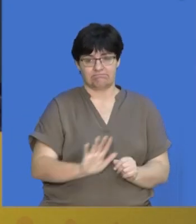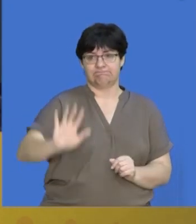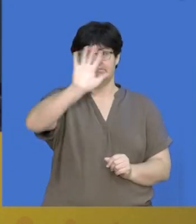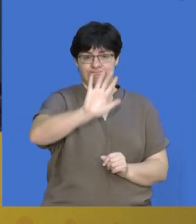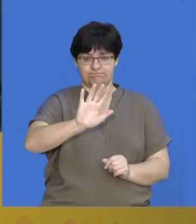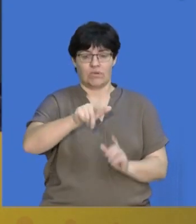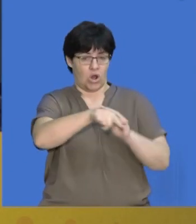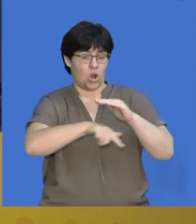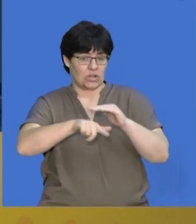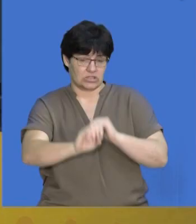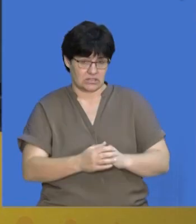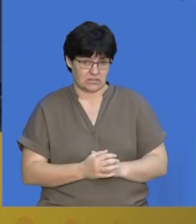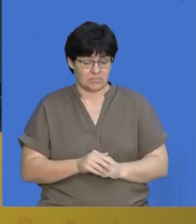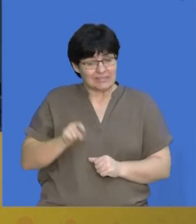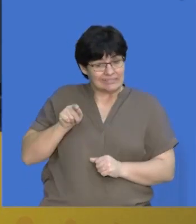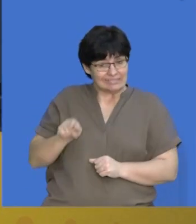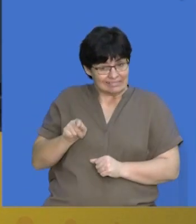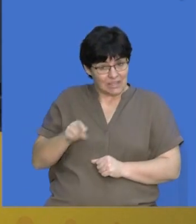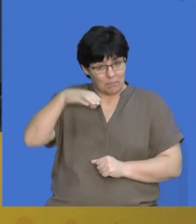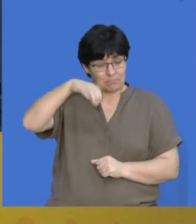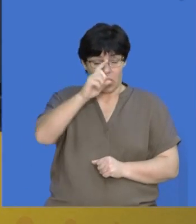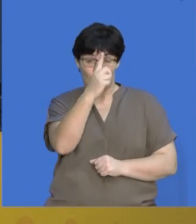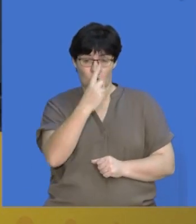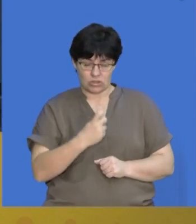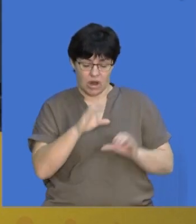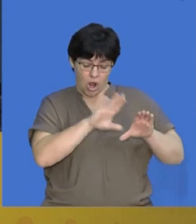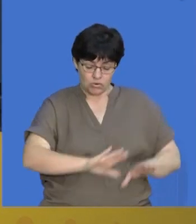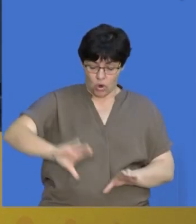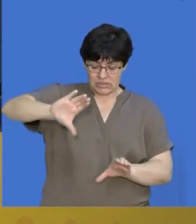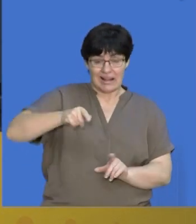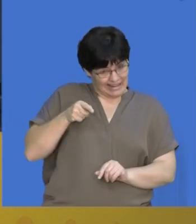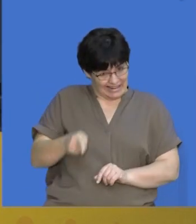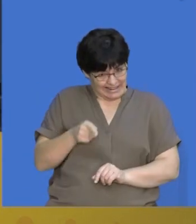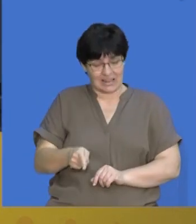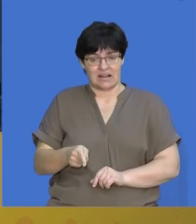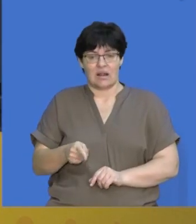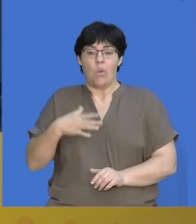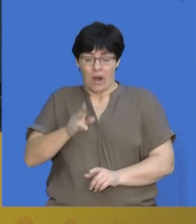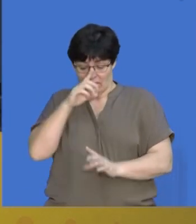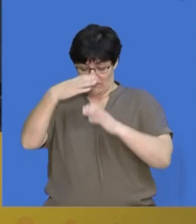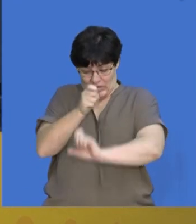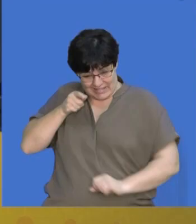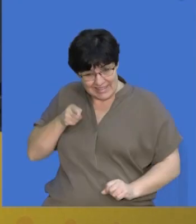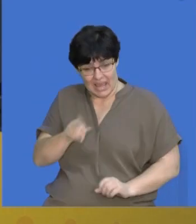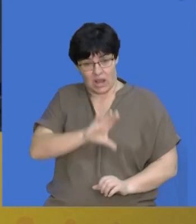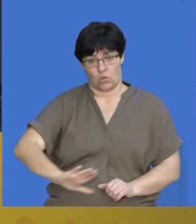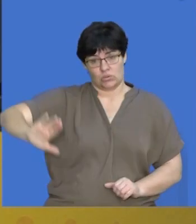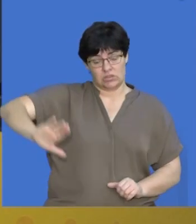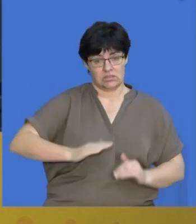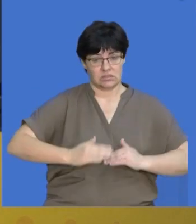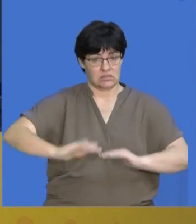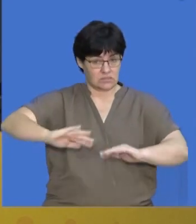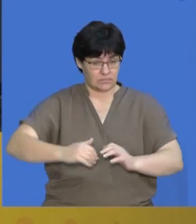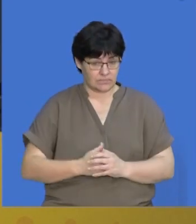this particular paragraph type question, the coastal location was emphasized. And what is the question asking you to